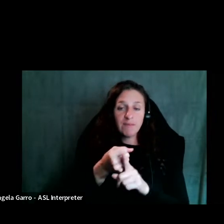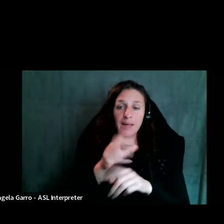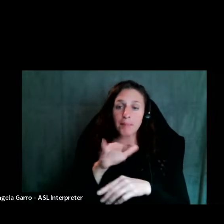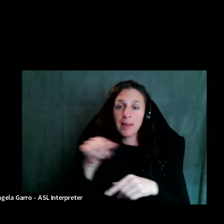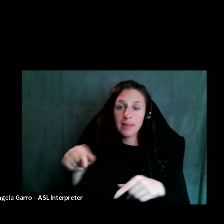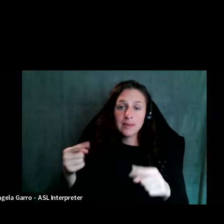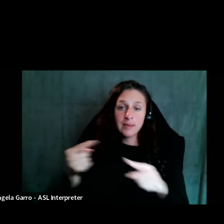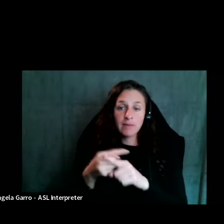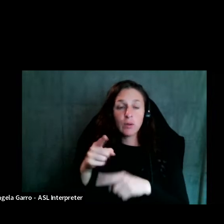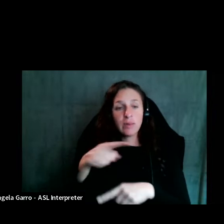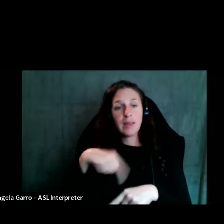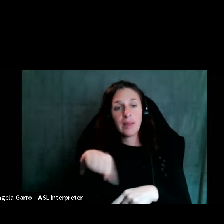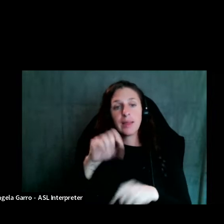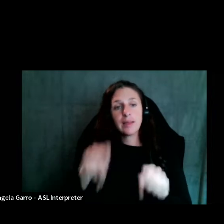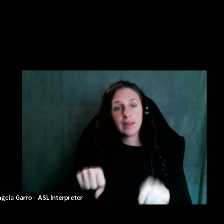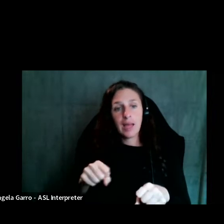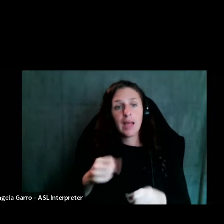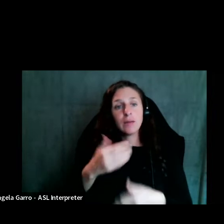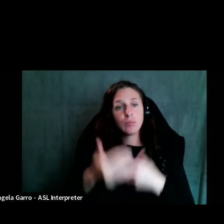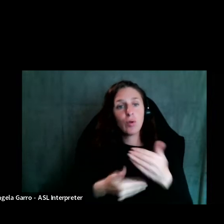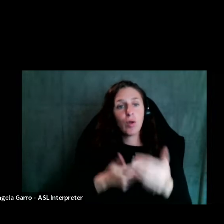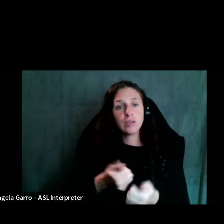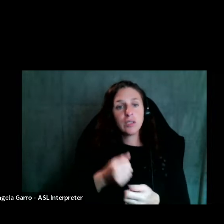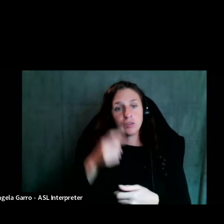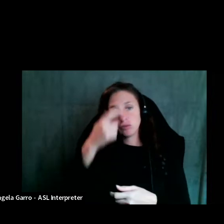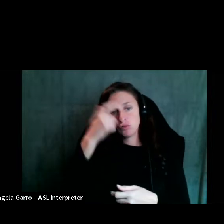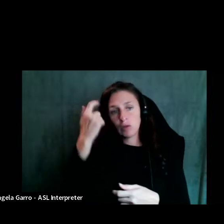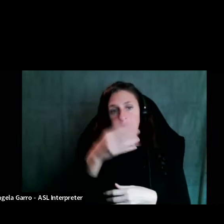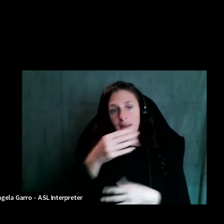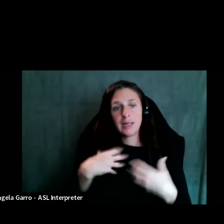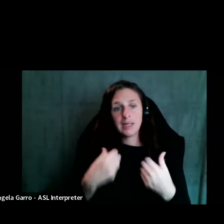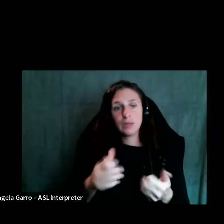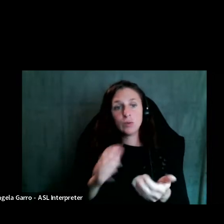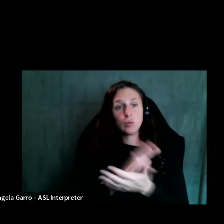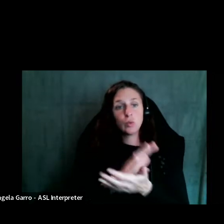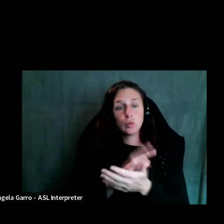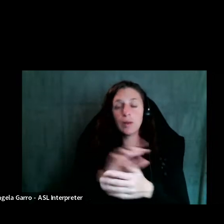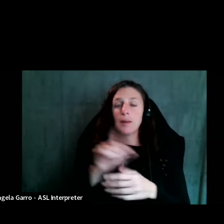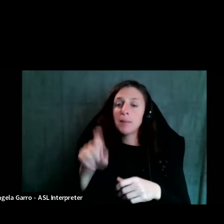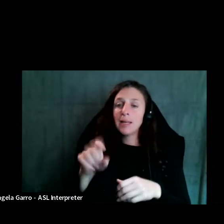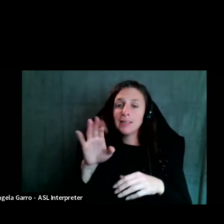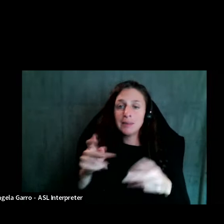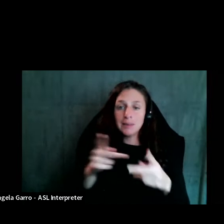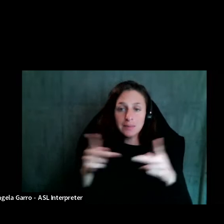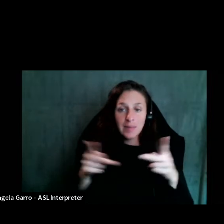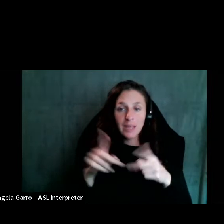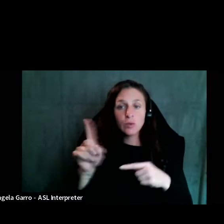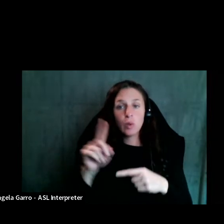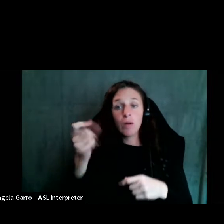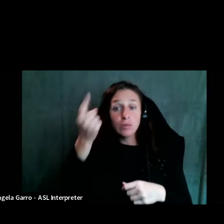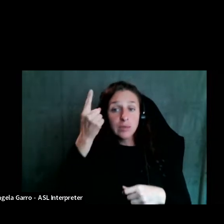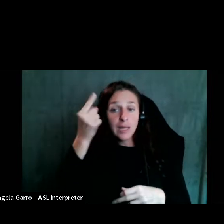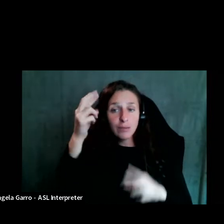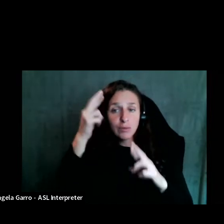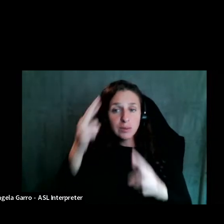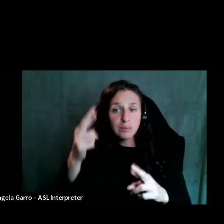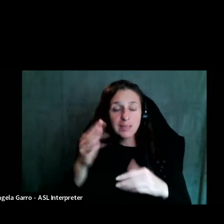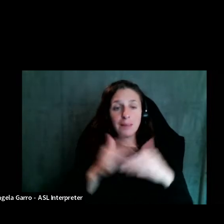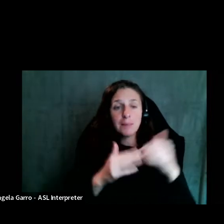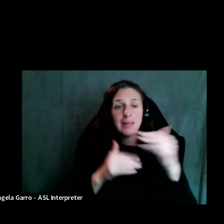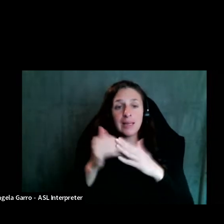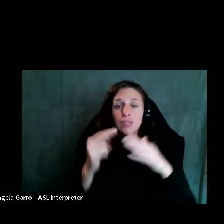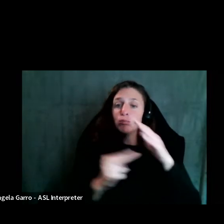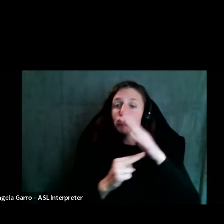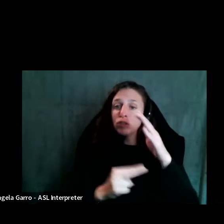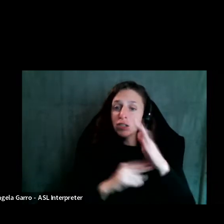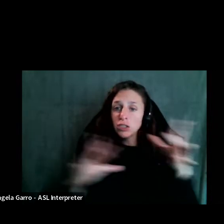can process the trauma and heal. Schools must be spaces where understanding and respect build bridges